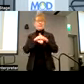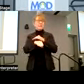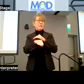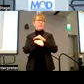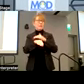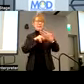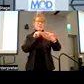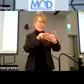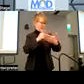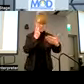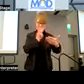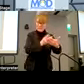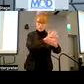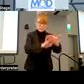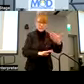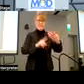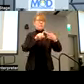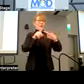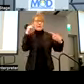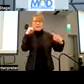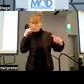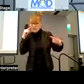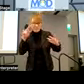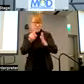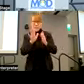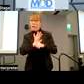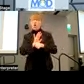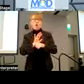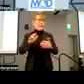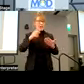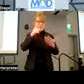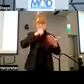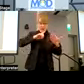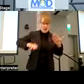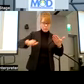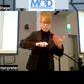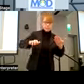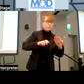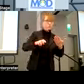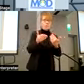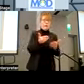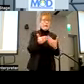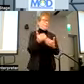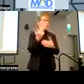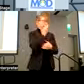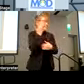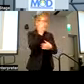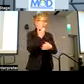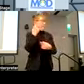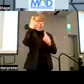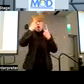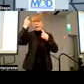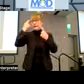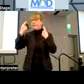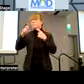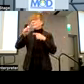see a screen, who can't hear a video, who can't hold a mouse for whatever reason, who have cognitive disabilities. So